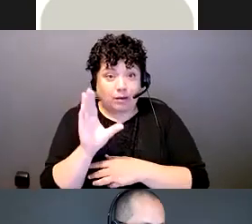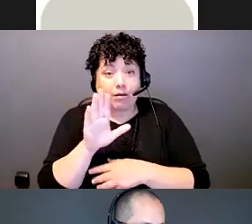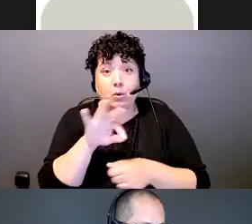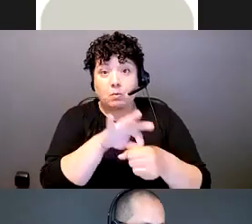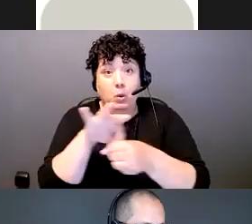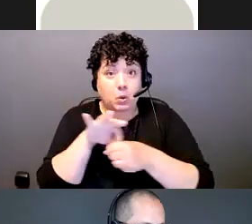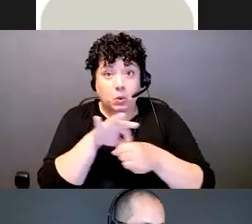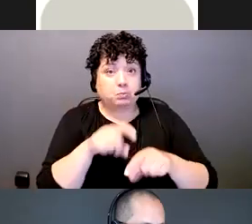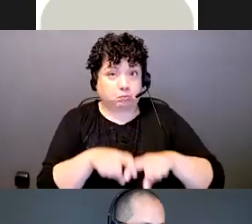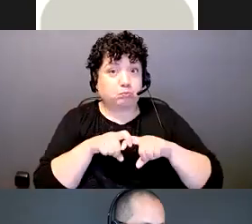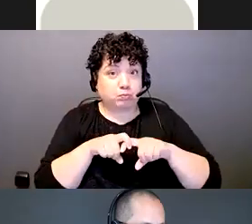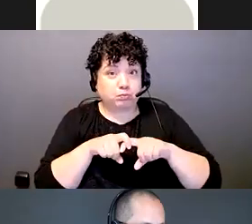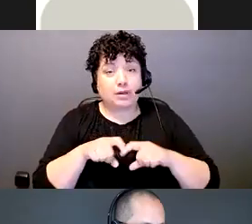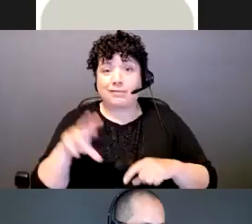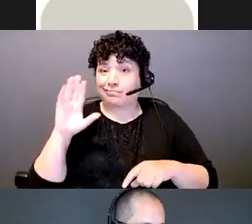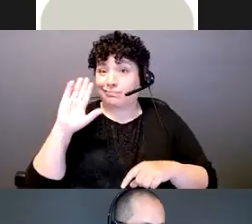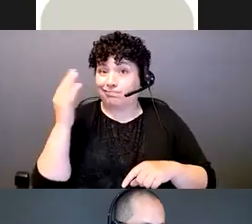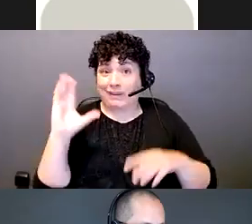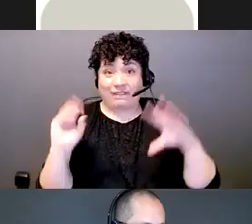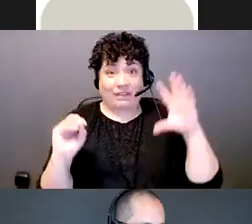a 50-50 split.